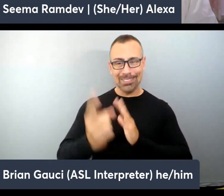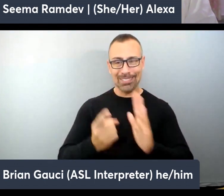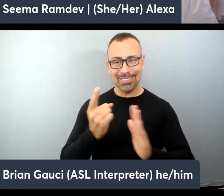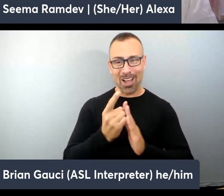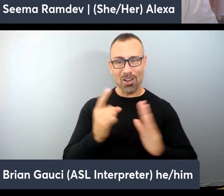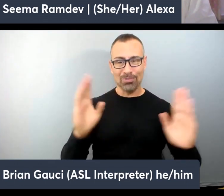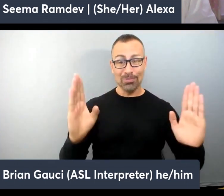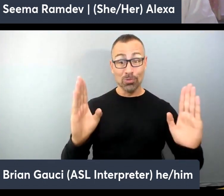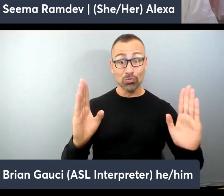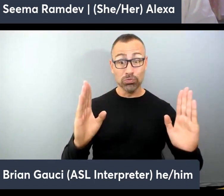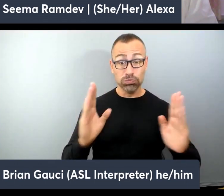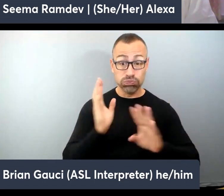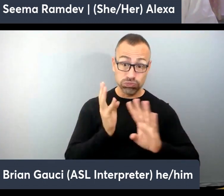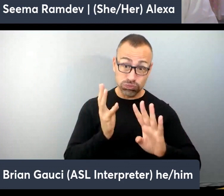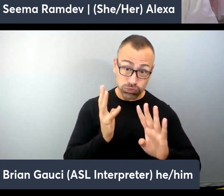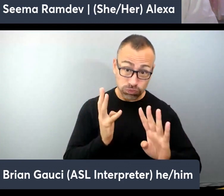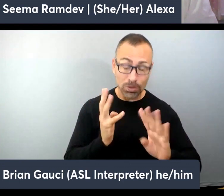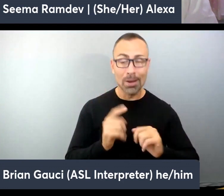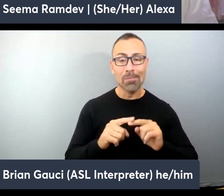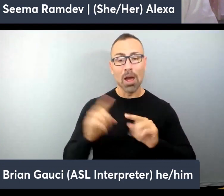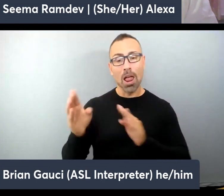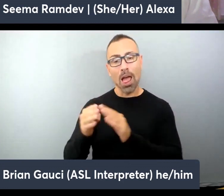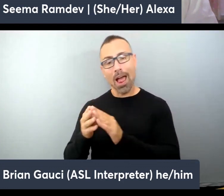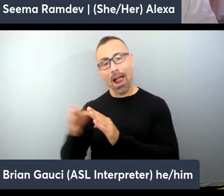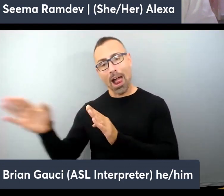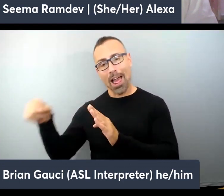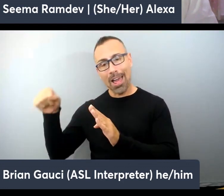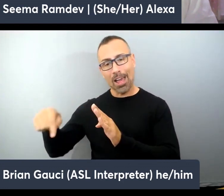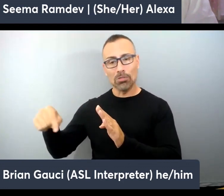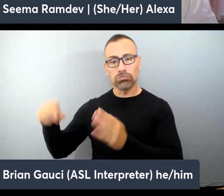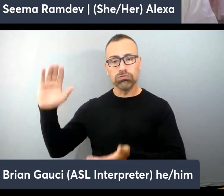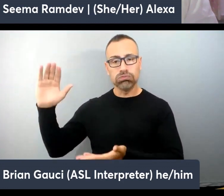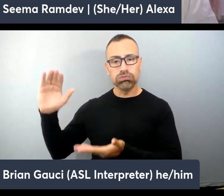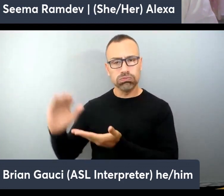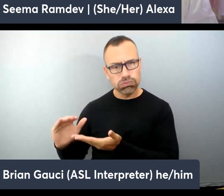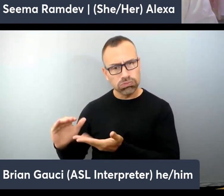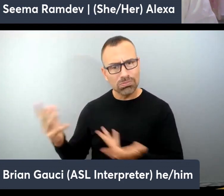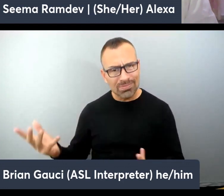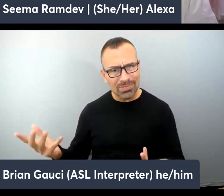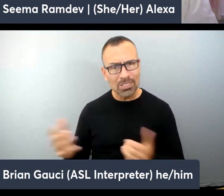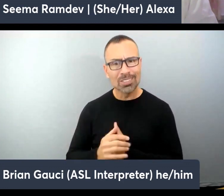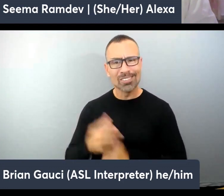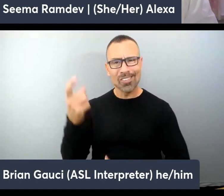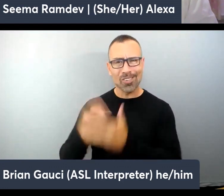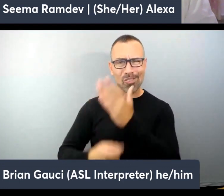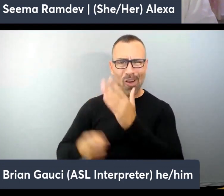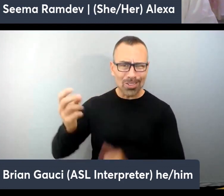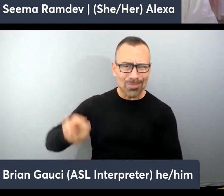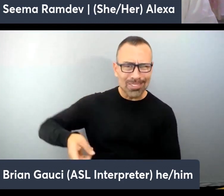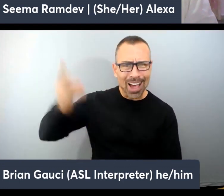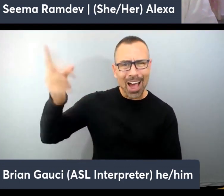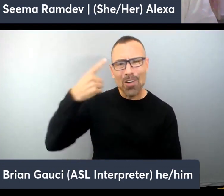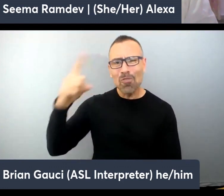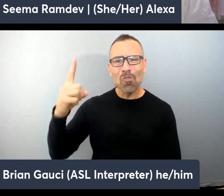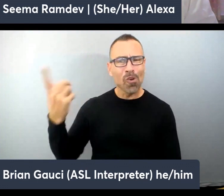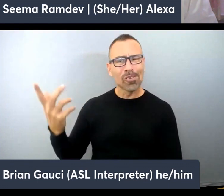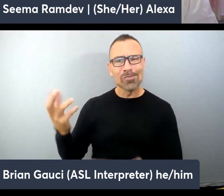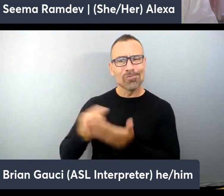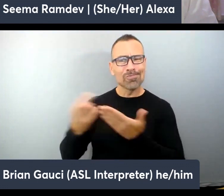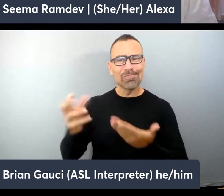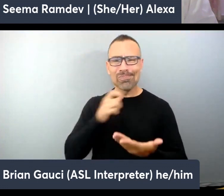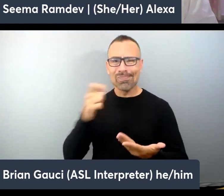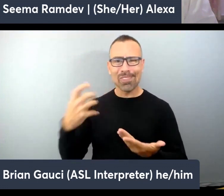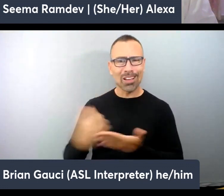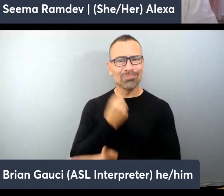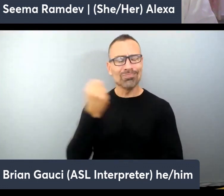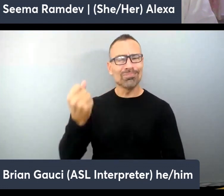day. That resulted in additional cost for over-provisioned resources for half of the time. Customer